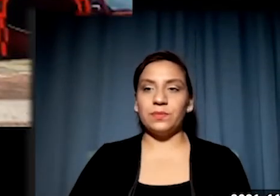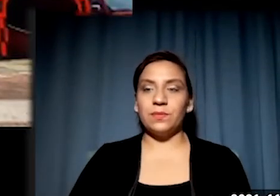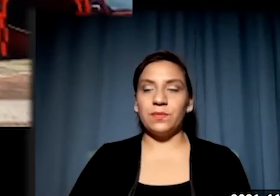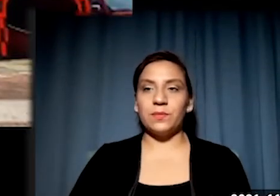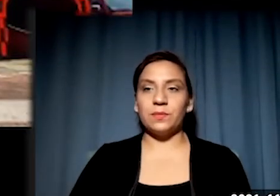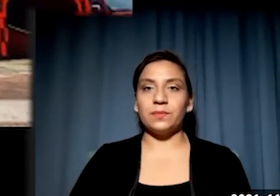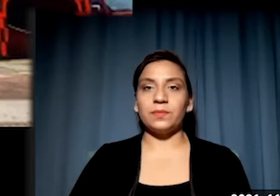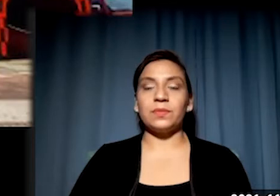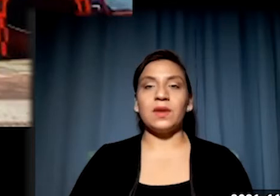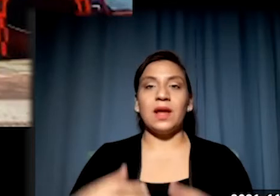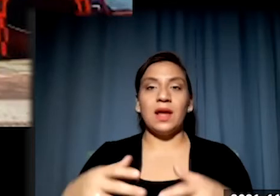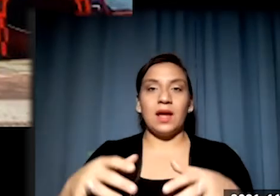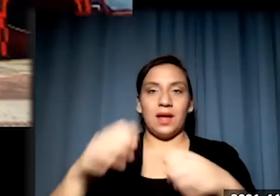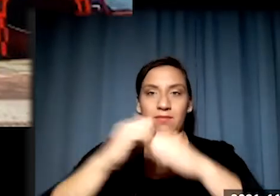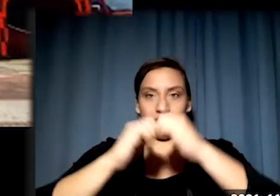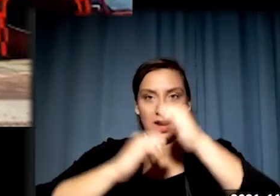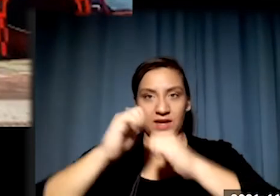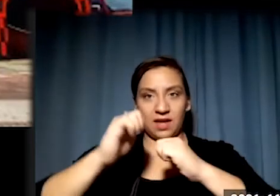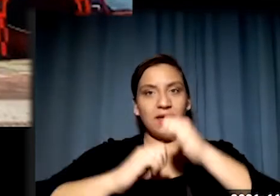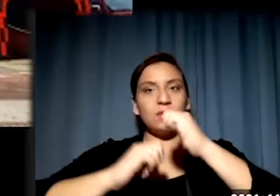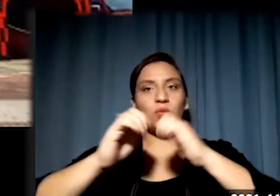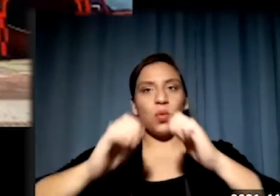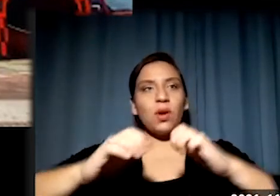architectural typologies like